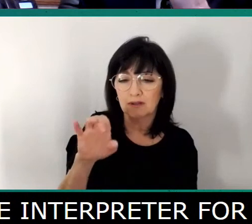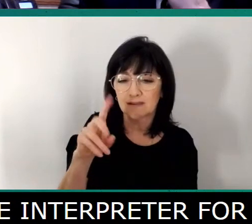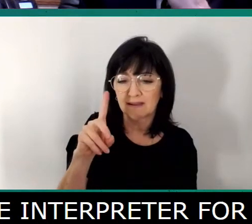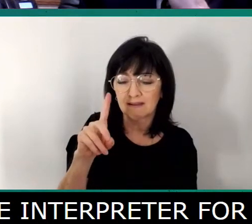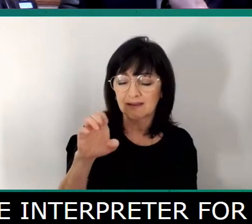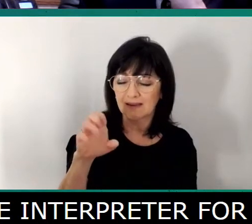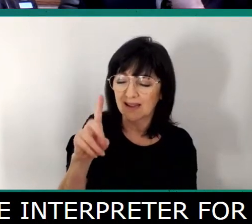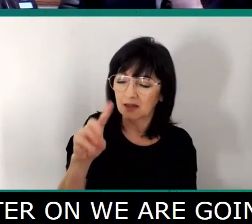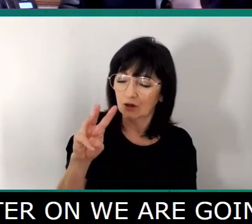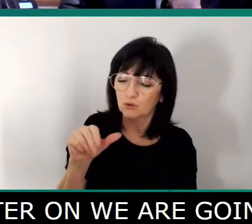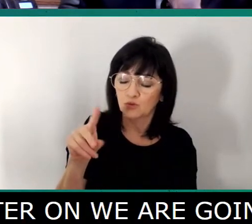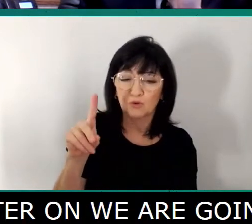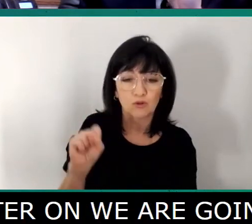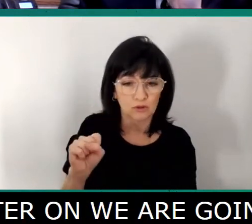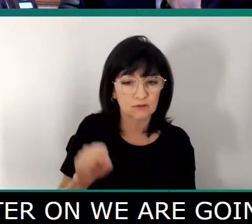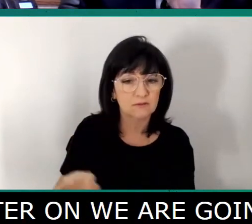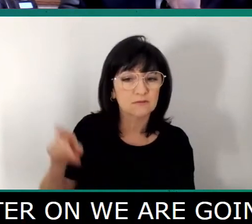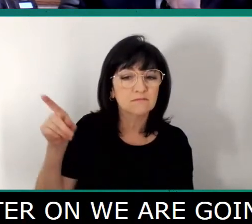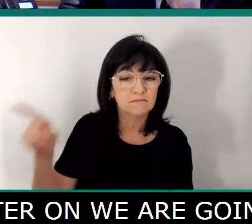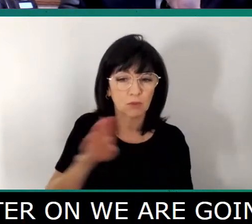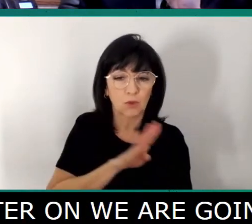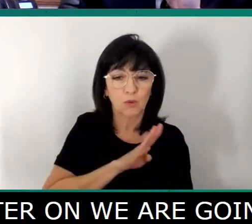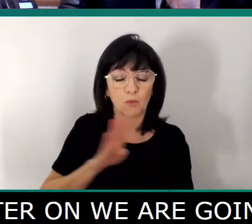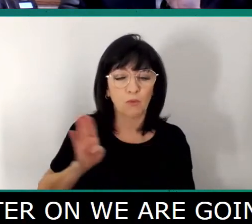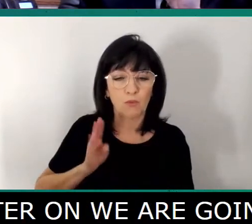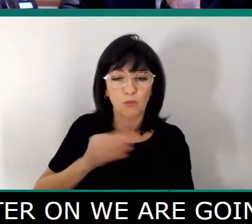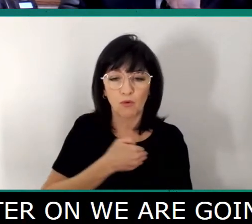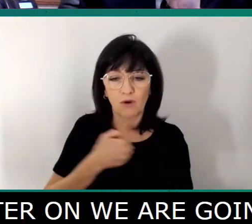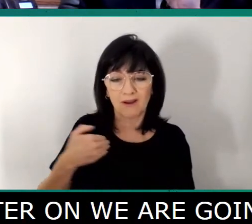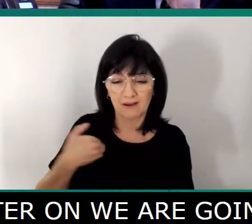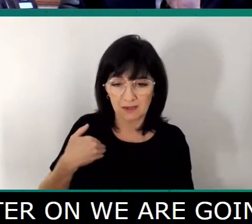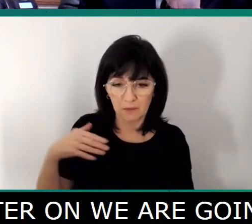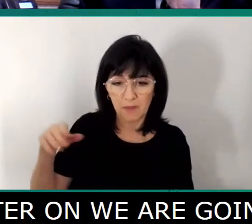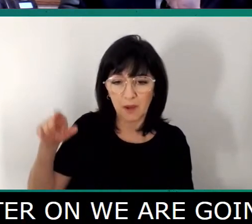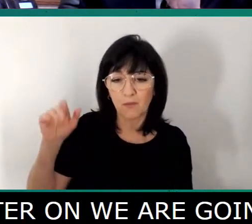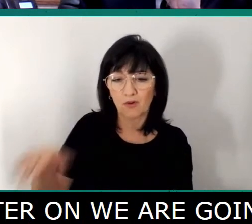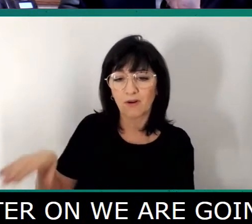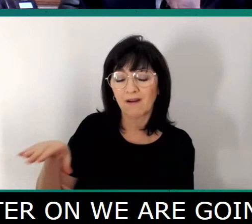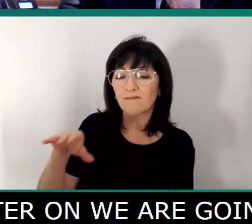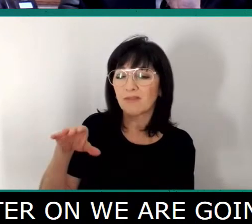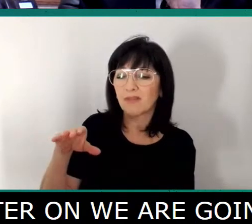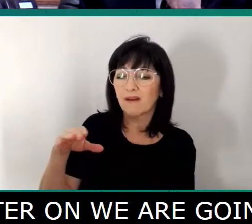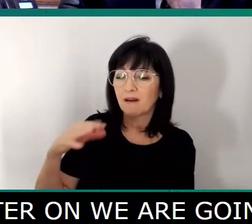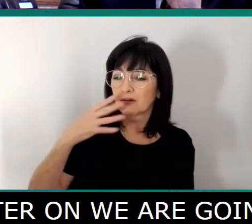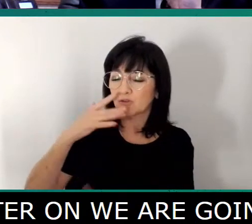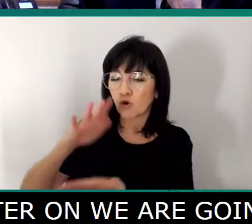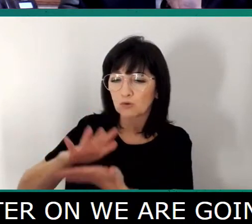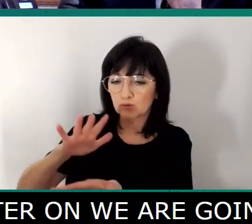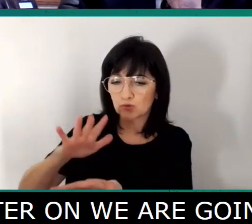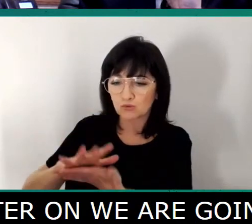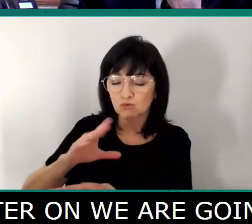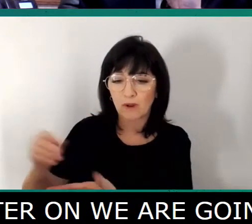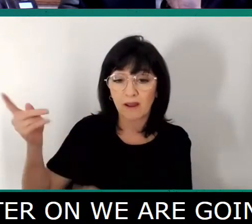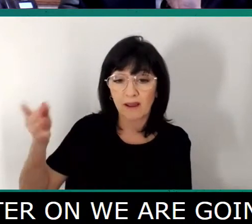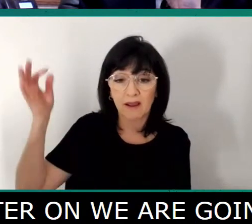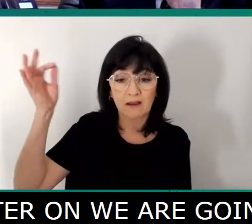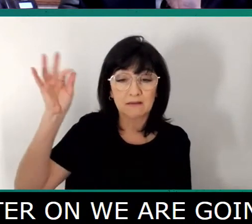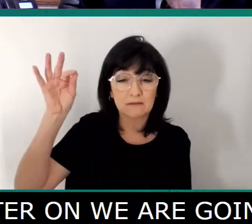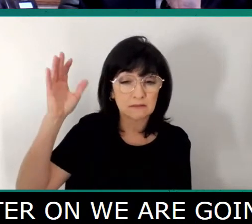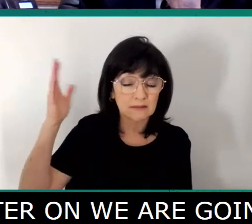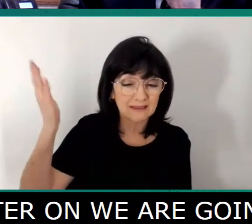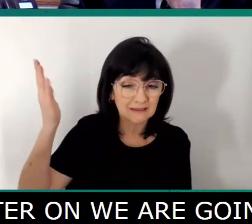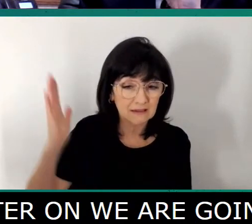Hockessin Colored School number 107, and Syl Wolford, a historian, lecturer, and member of the Delaware Heritage